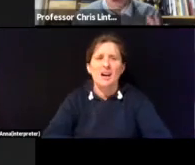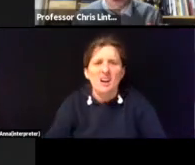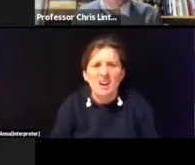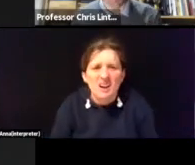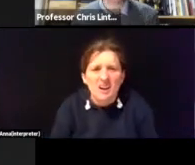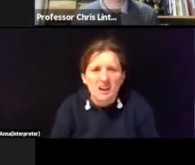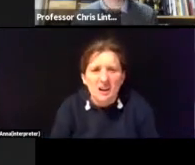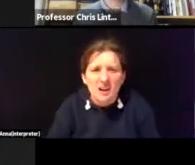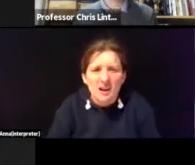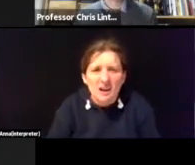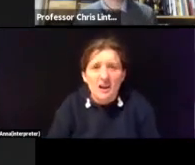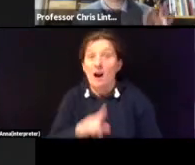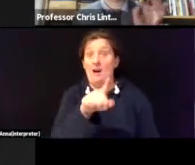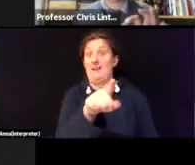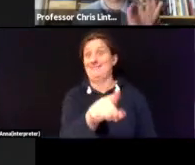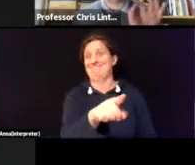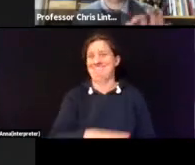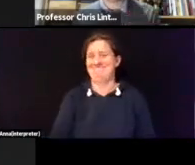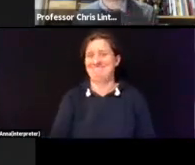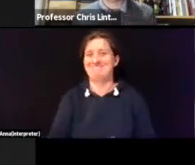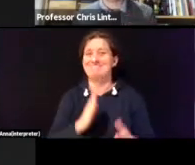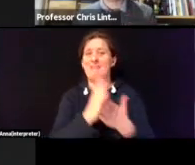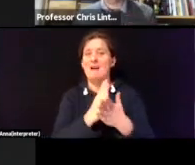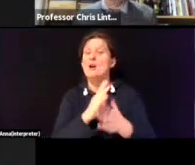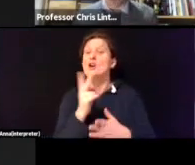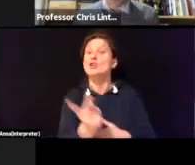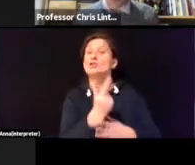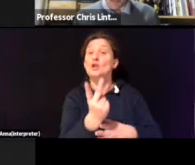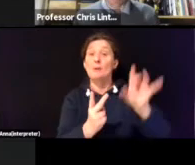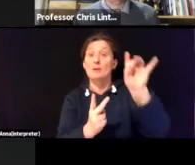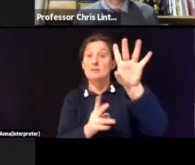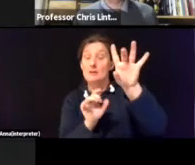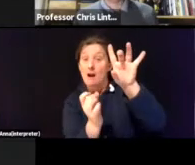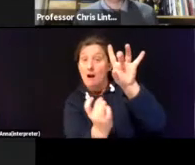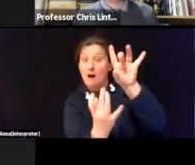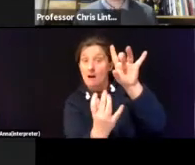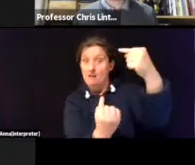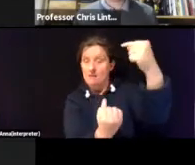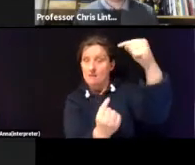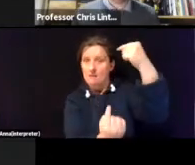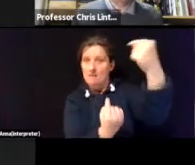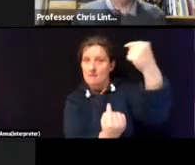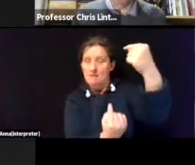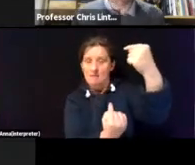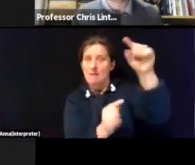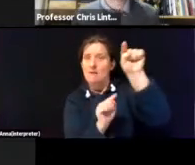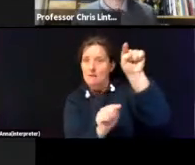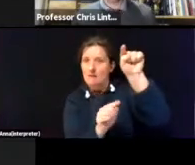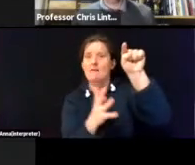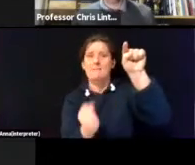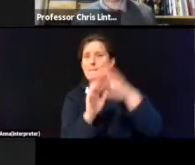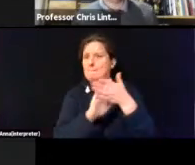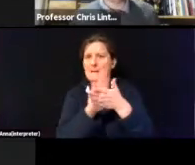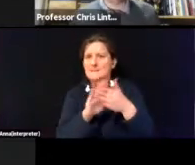But if we look more closely, you can see it's actually a double star. That's the zoom in there. And that may give you a clue that this is not